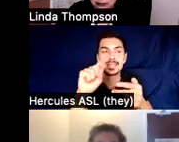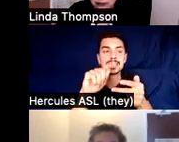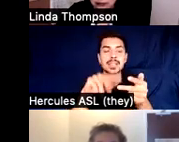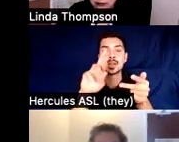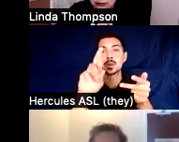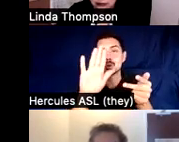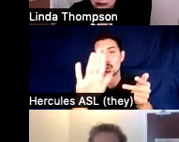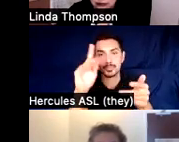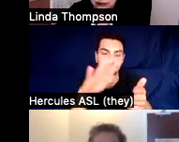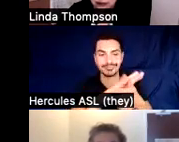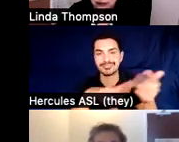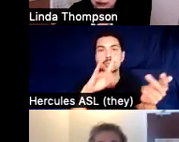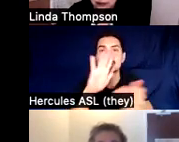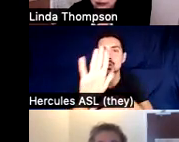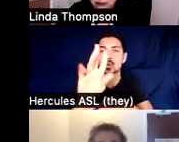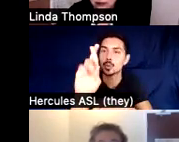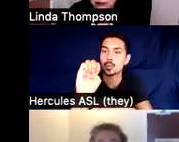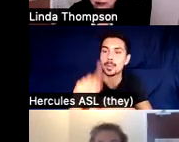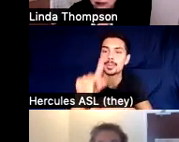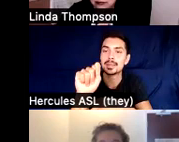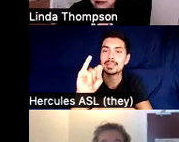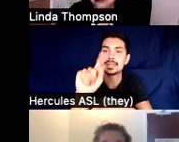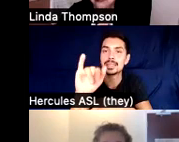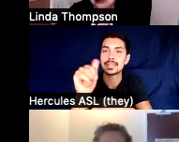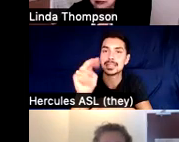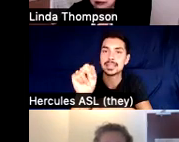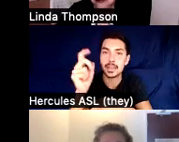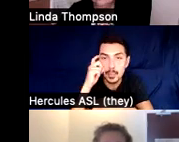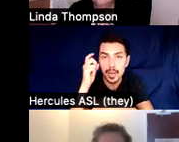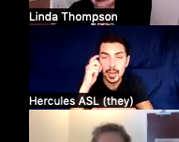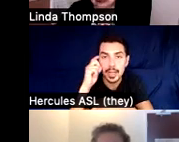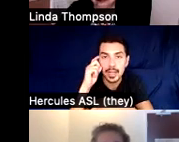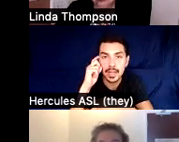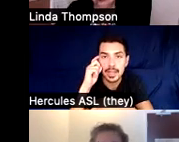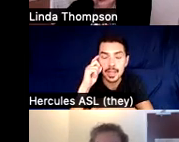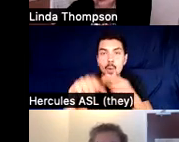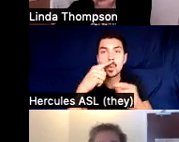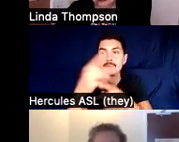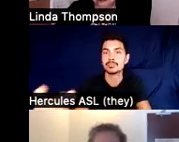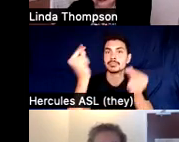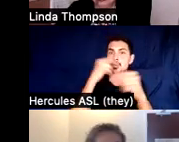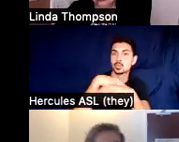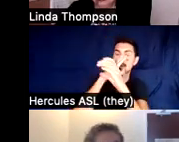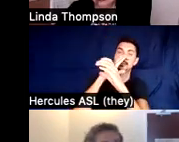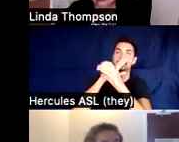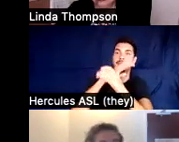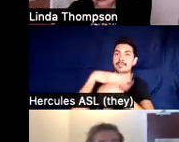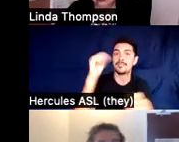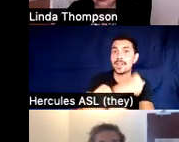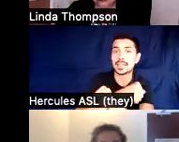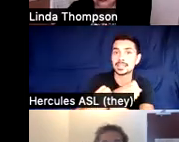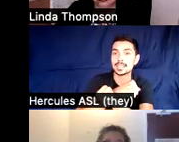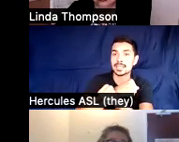brain, when you're just reacting from fight, flight, freeze, respond, gather, right? That's